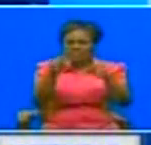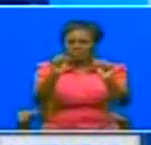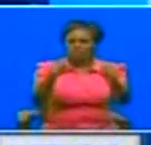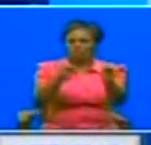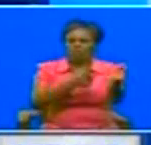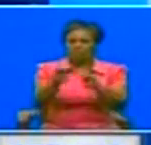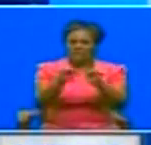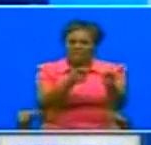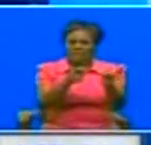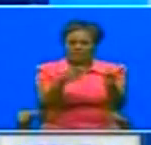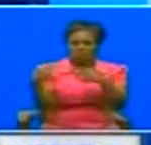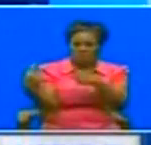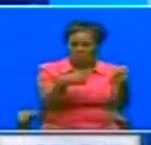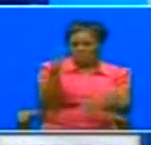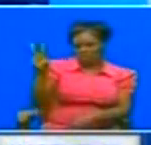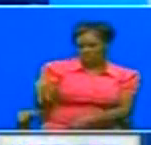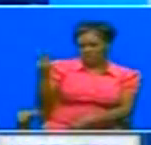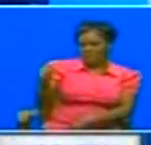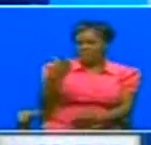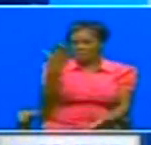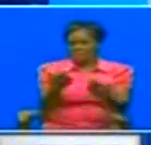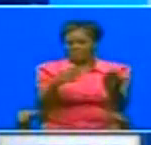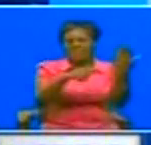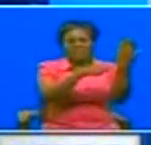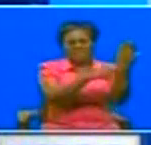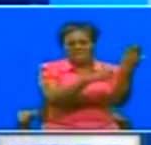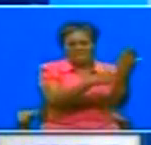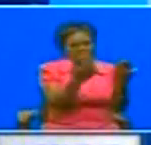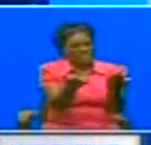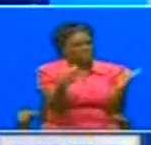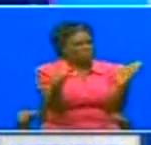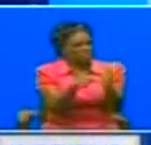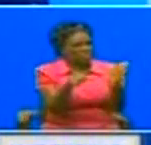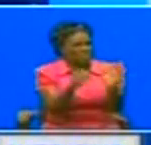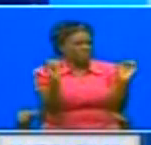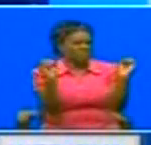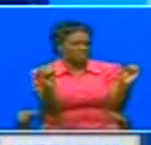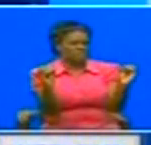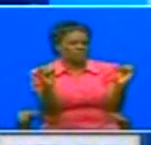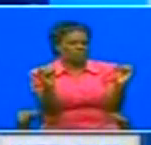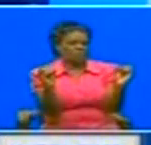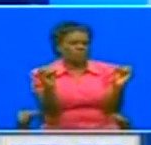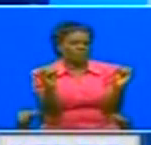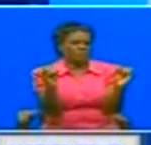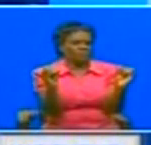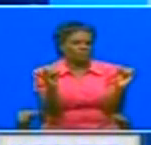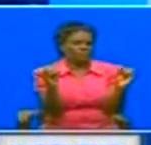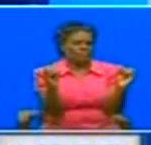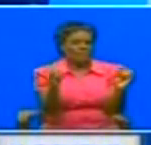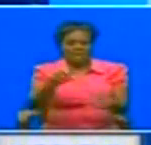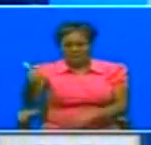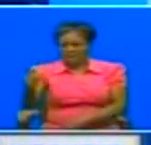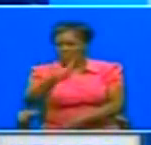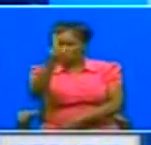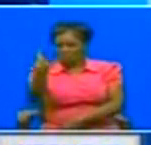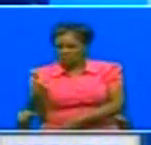manageable, then we'll be fighting the stigma. And perhaps the issue of names wouldn't even be a case of stigma anymore. The other